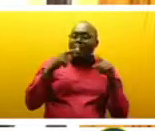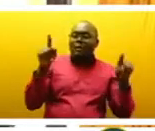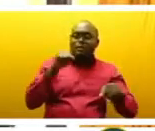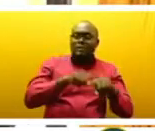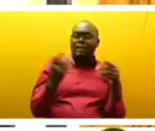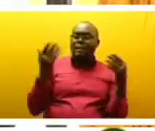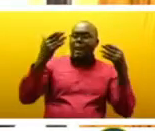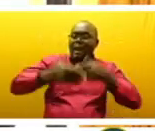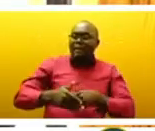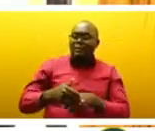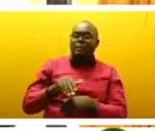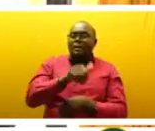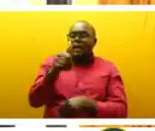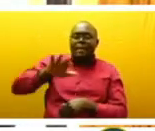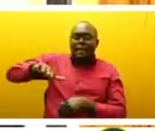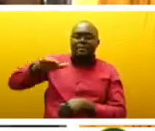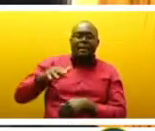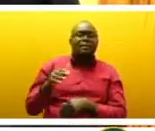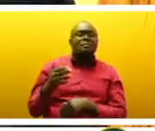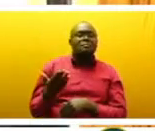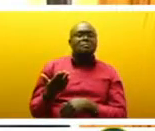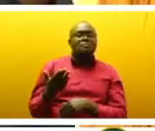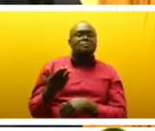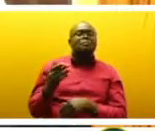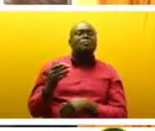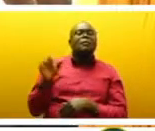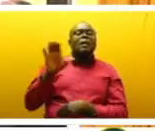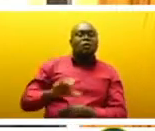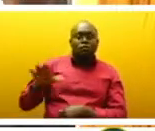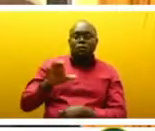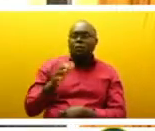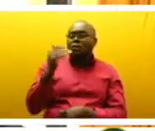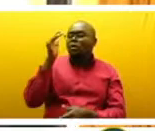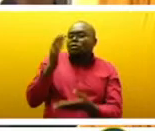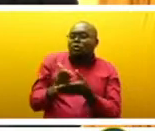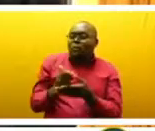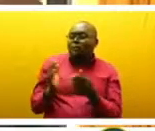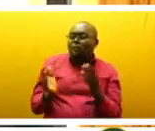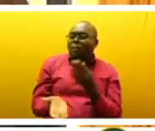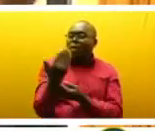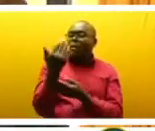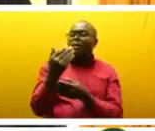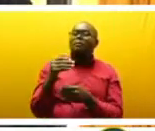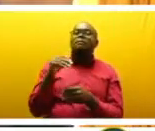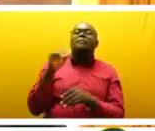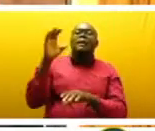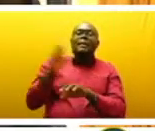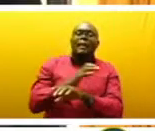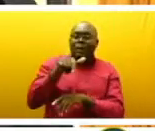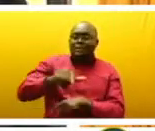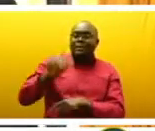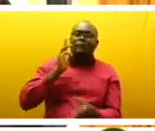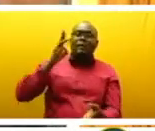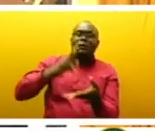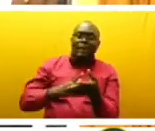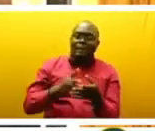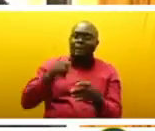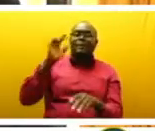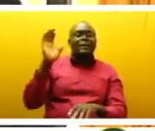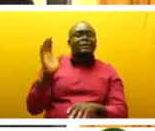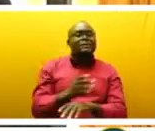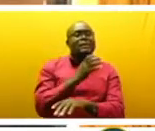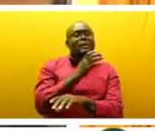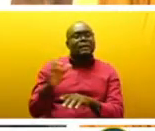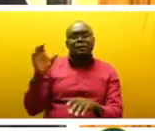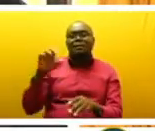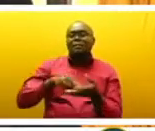those remaining polling stations, constituencies? What stopped them from announcing those constituencies in the morning? The choir is my witness. They were singing, there